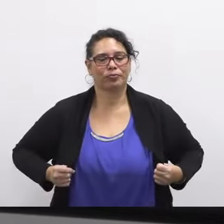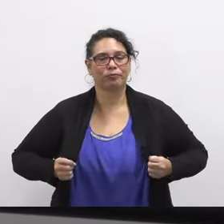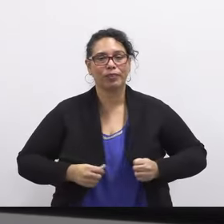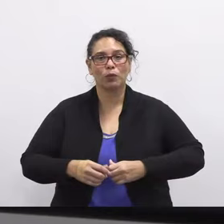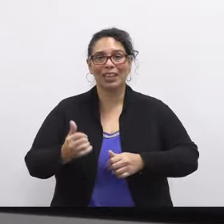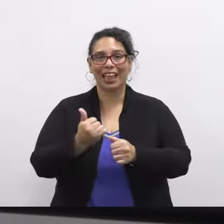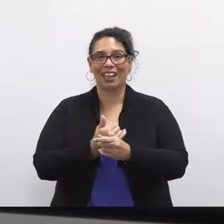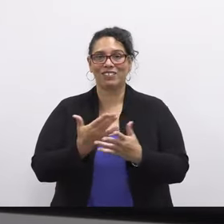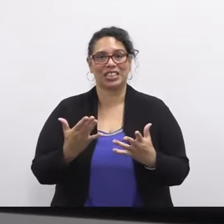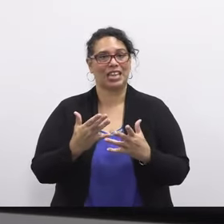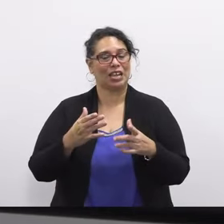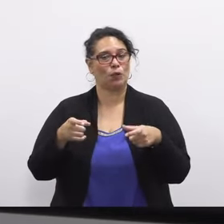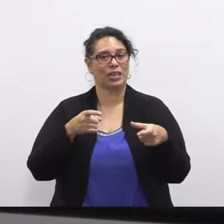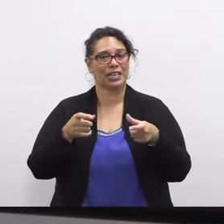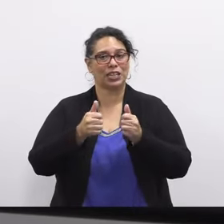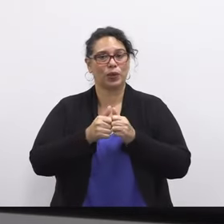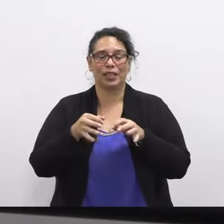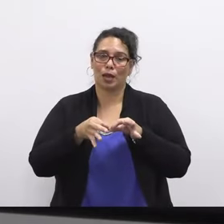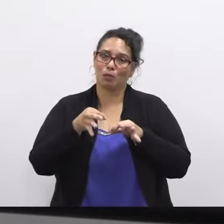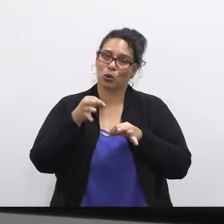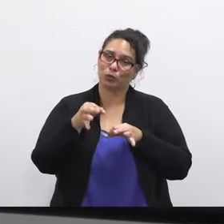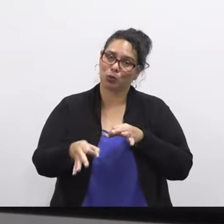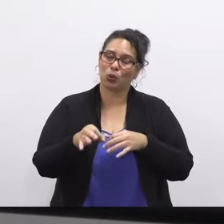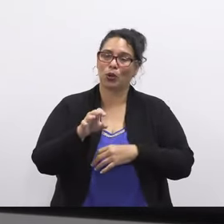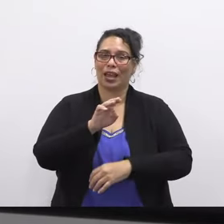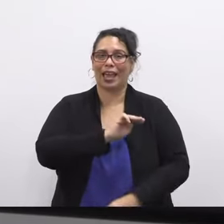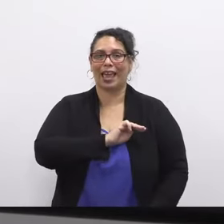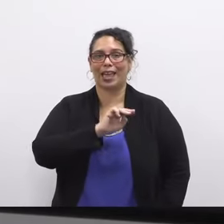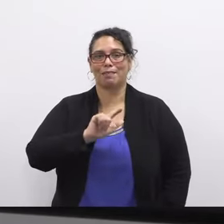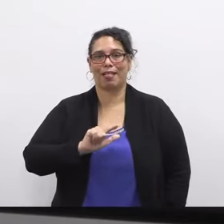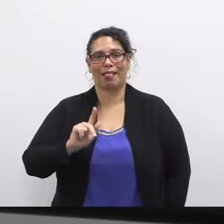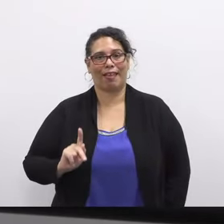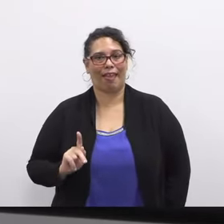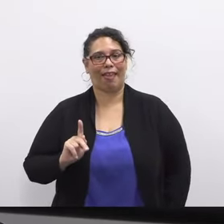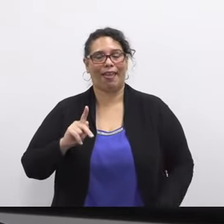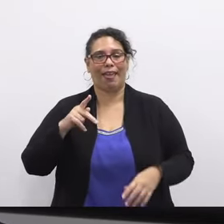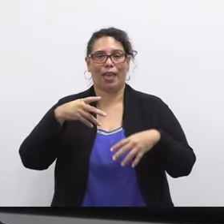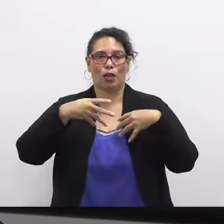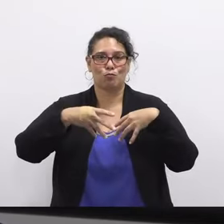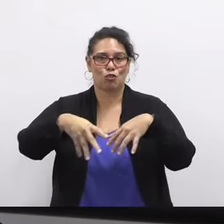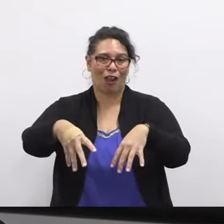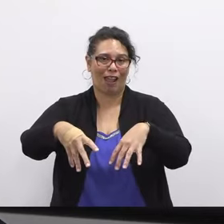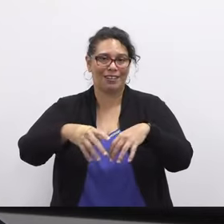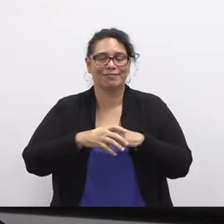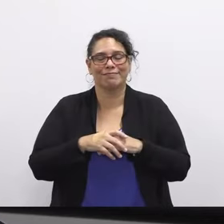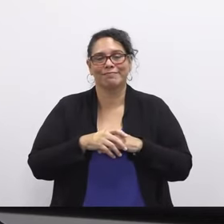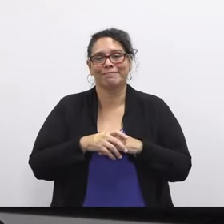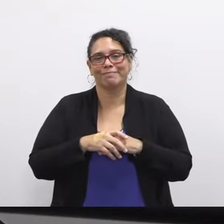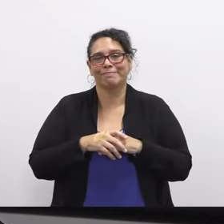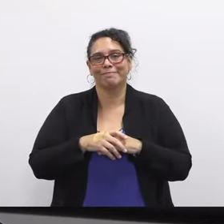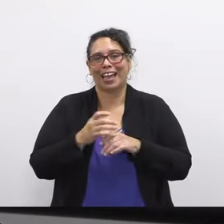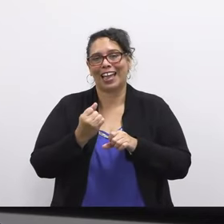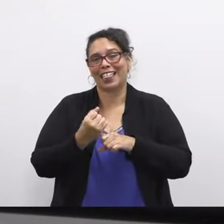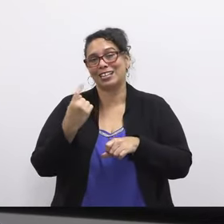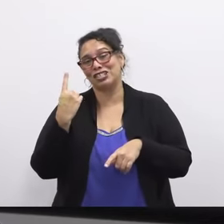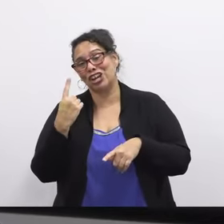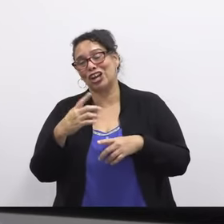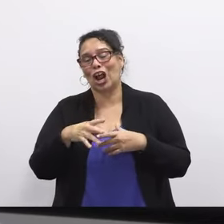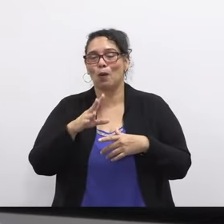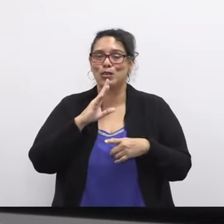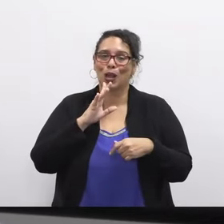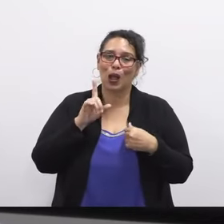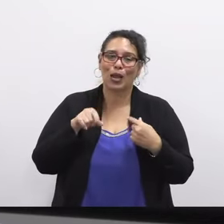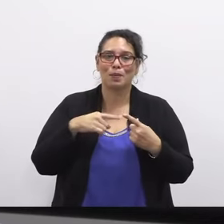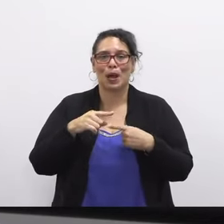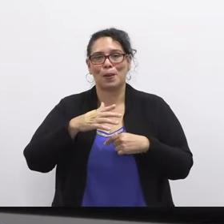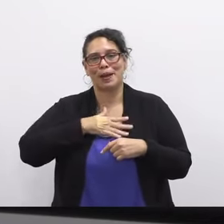that we're dealing with, we also had to postpone the MLK parade. This time a year ago, I was talking about how that's my dad's favorite time of the